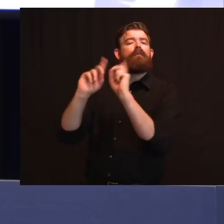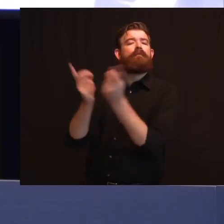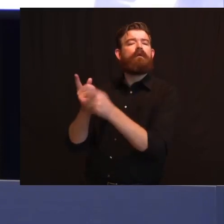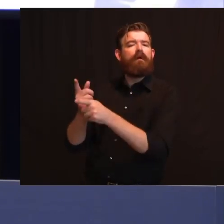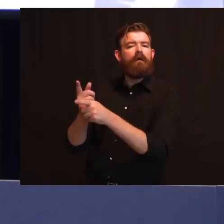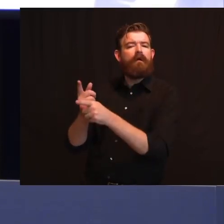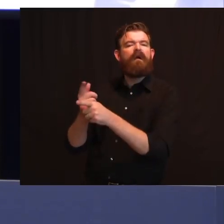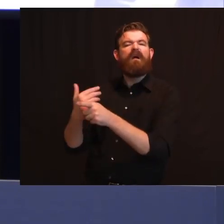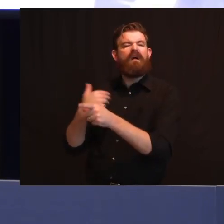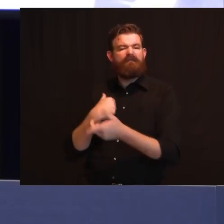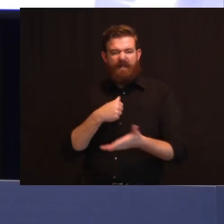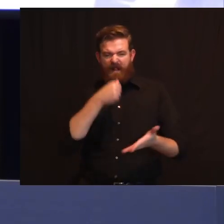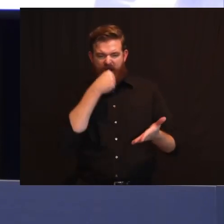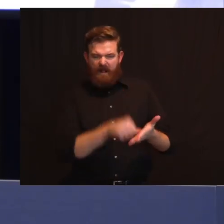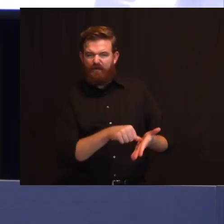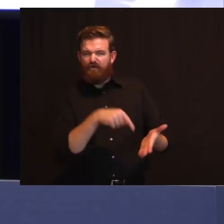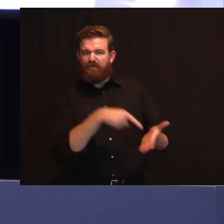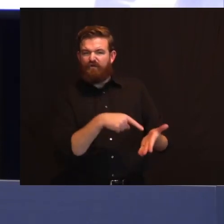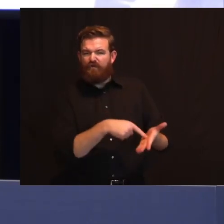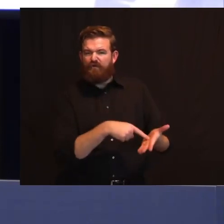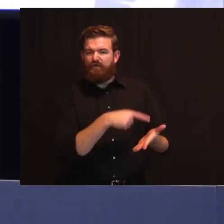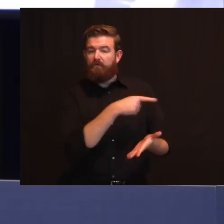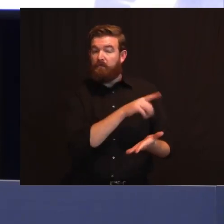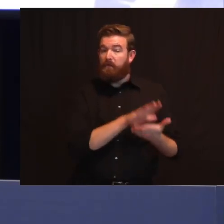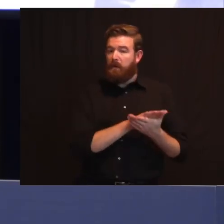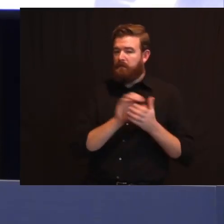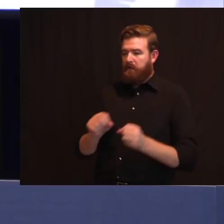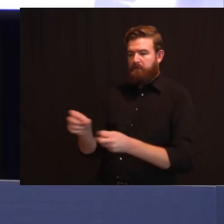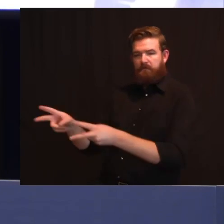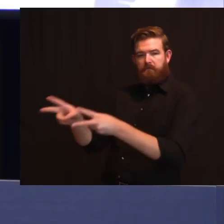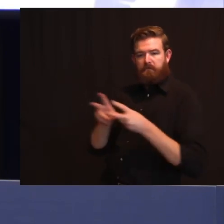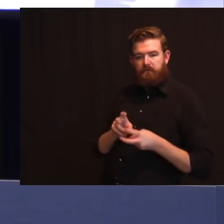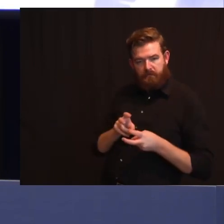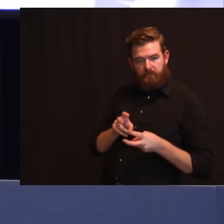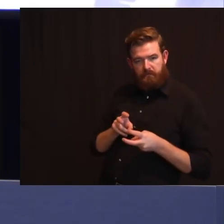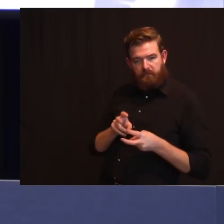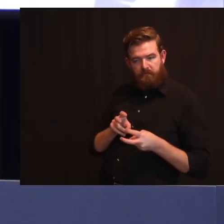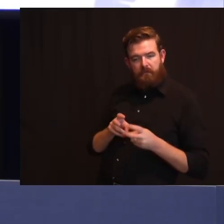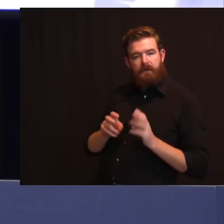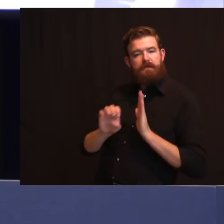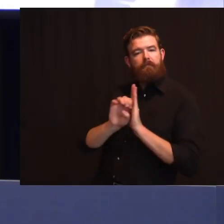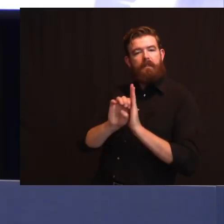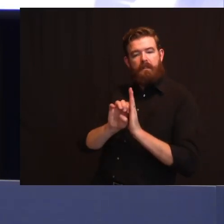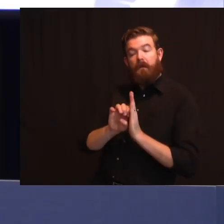tested positive or their child is in contact with a person who tested positive.